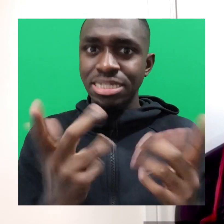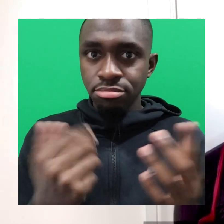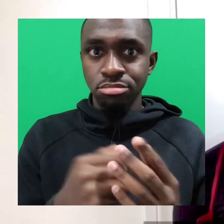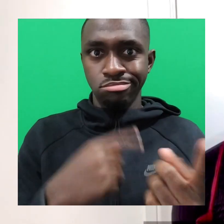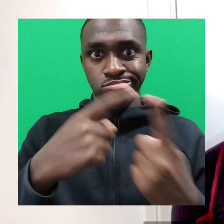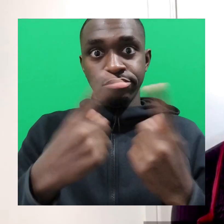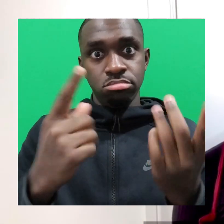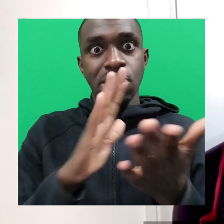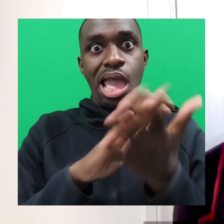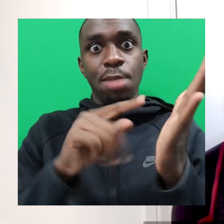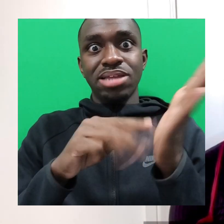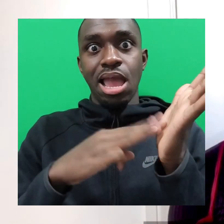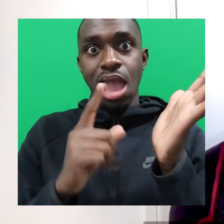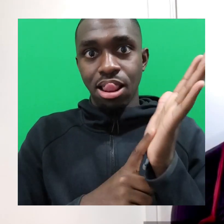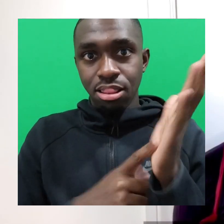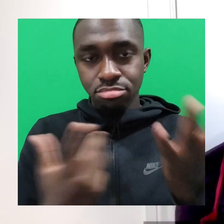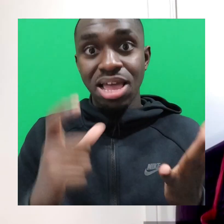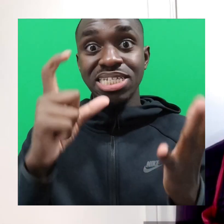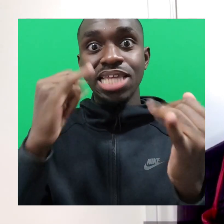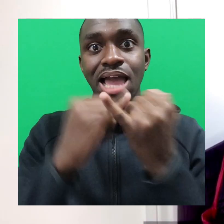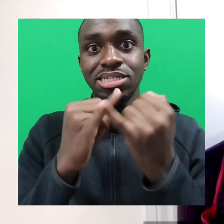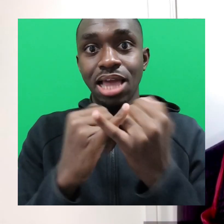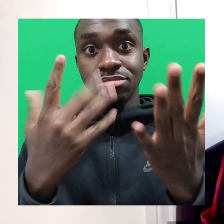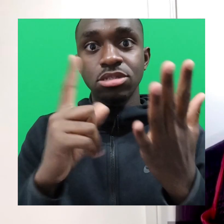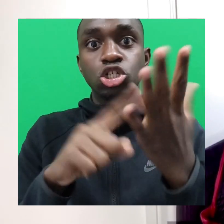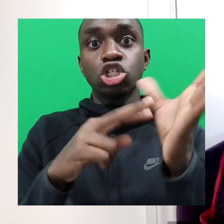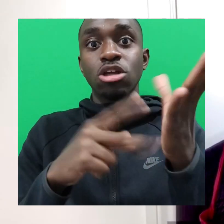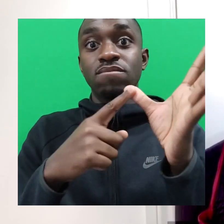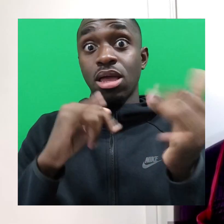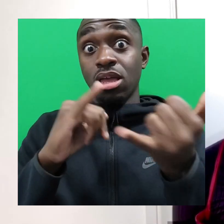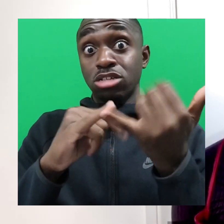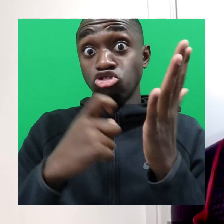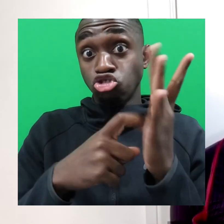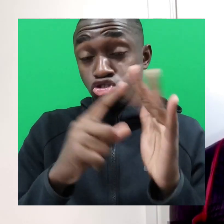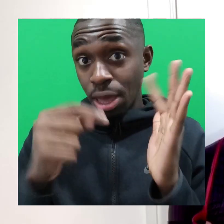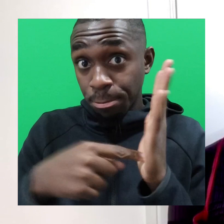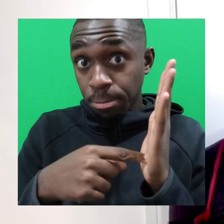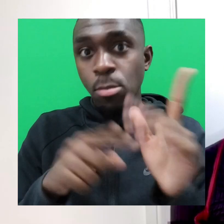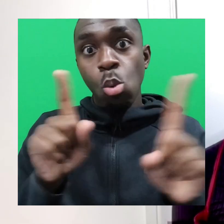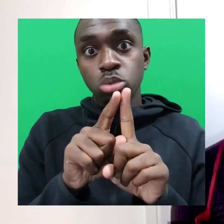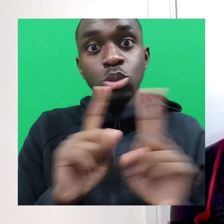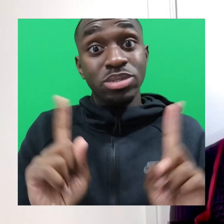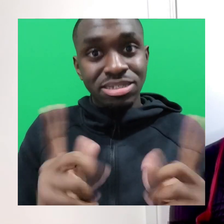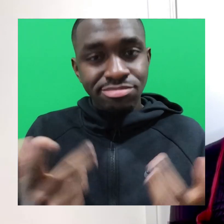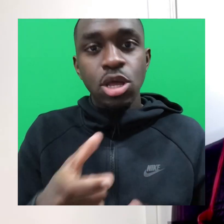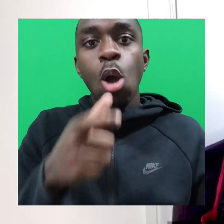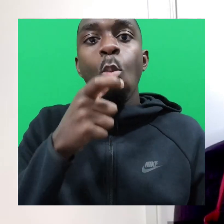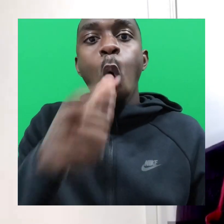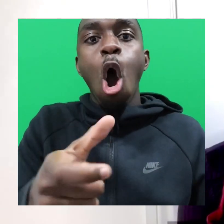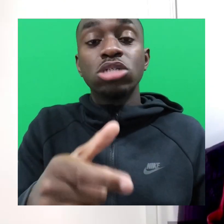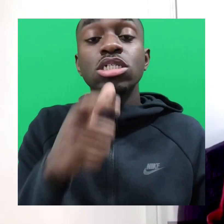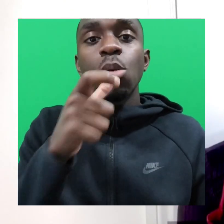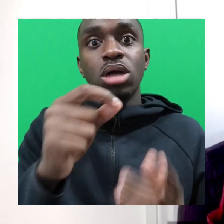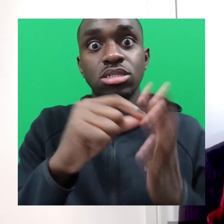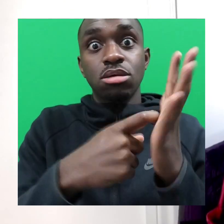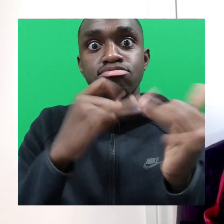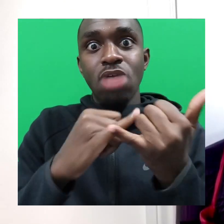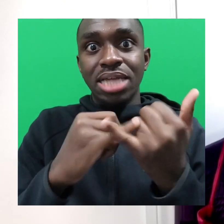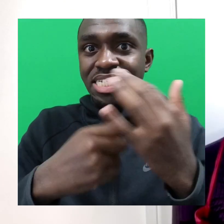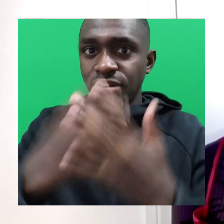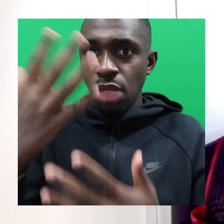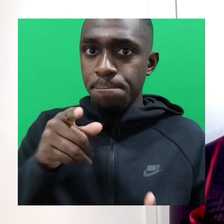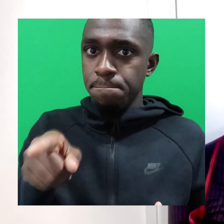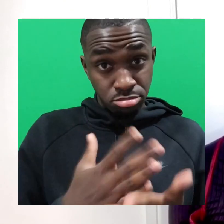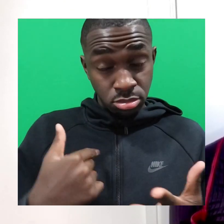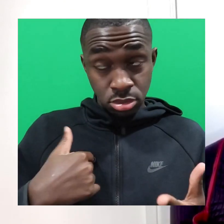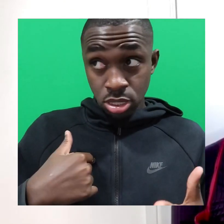JavaScript, WordPress developing. And I figured, okay, maybe if I start applying for these kinds of roles, I can move